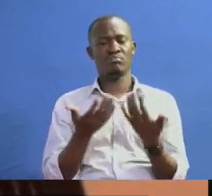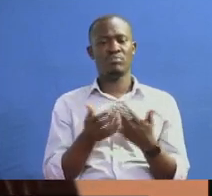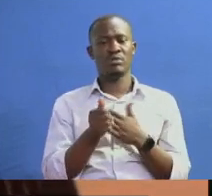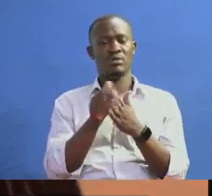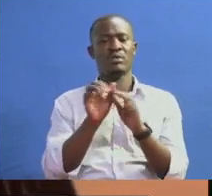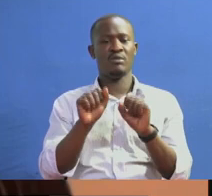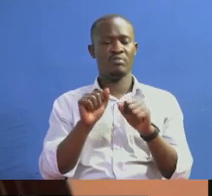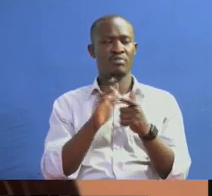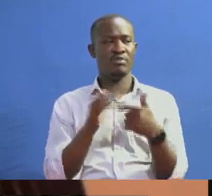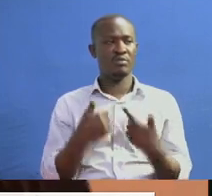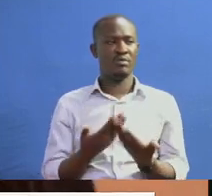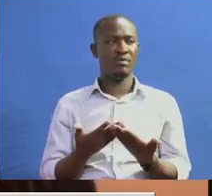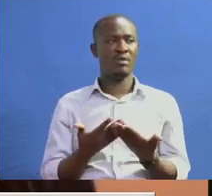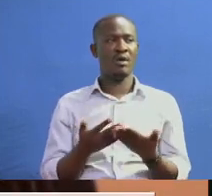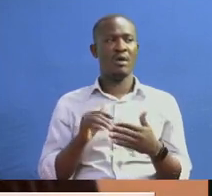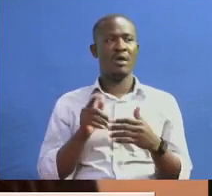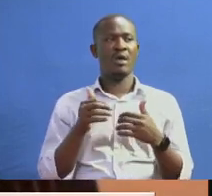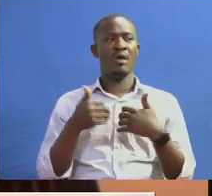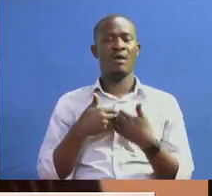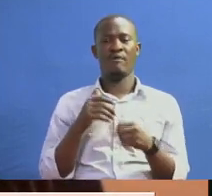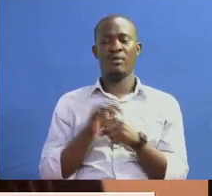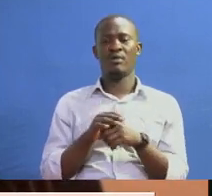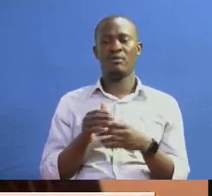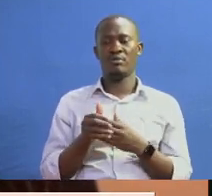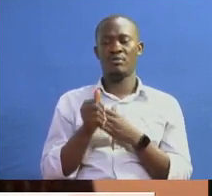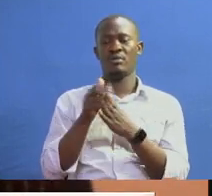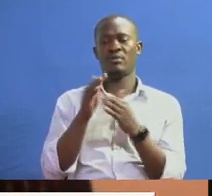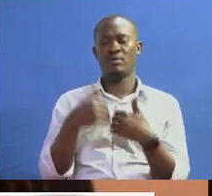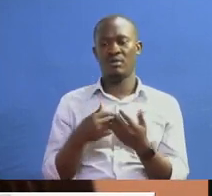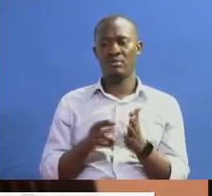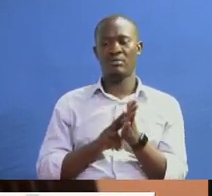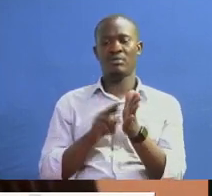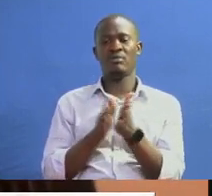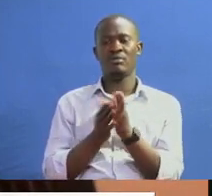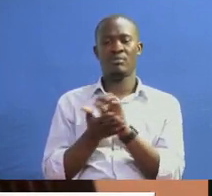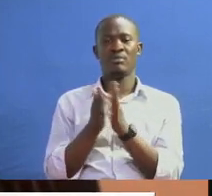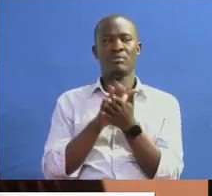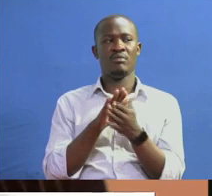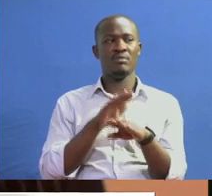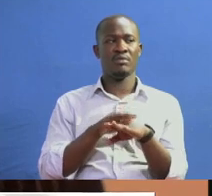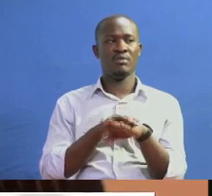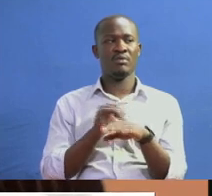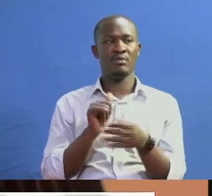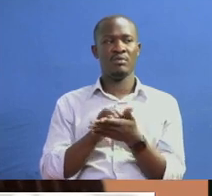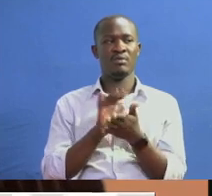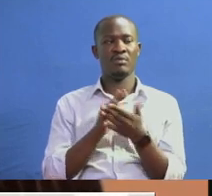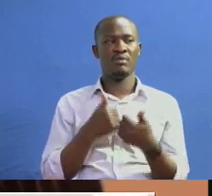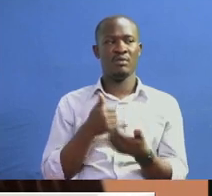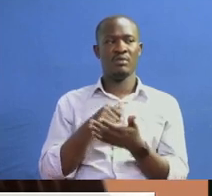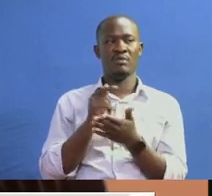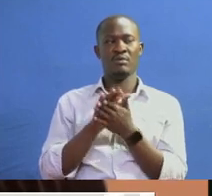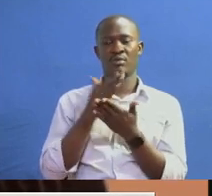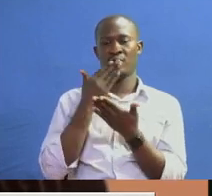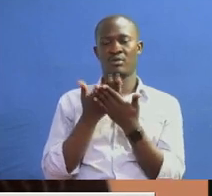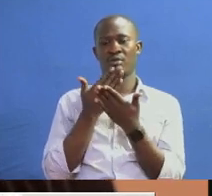that can, you know, even forward, and we have many leaders that will represent us. I think that would really, really be good. So that is it for me. Thank you